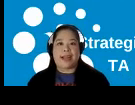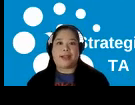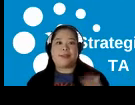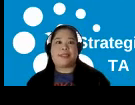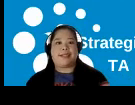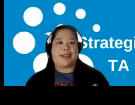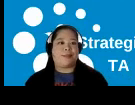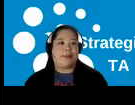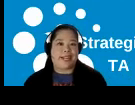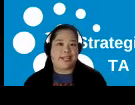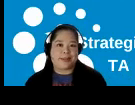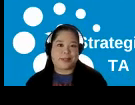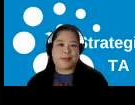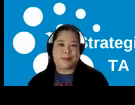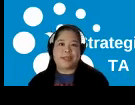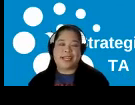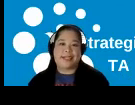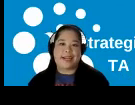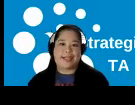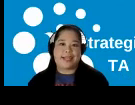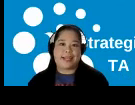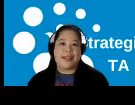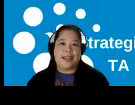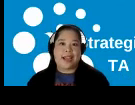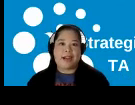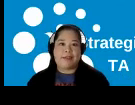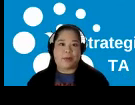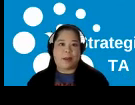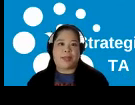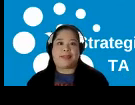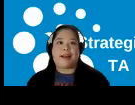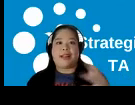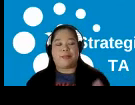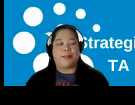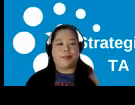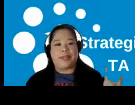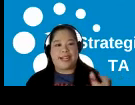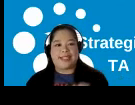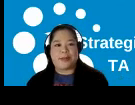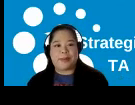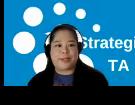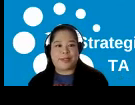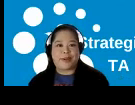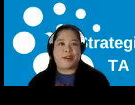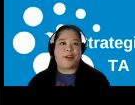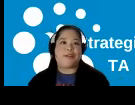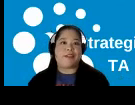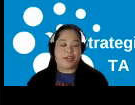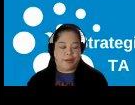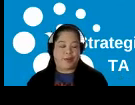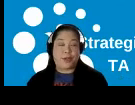And that includes things like community schools. So we're really excited to kind of like wrap this all up with a nice little bow to start